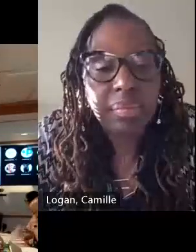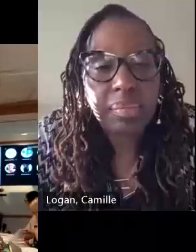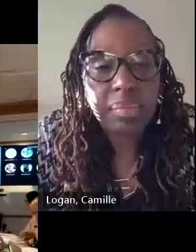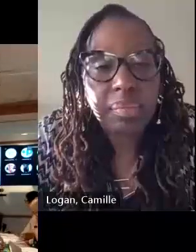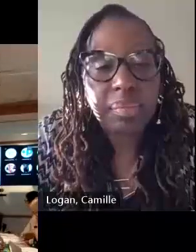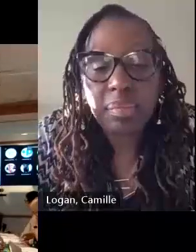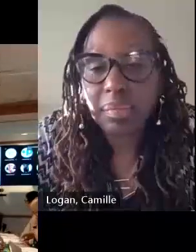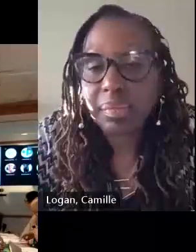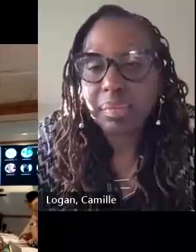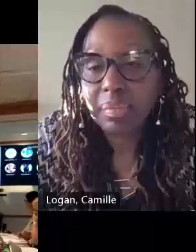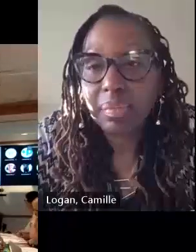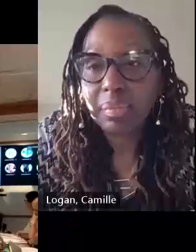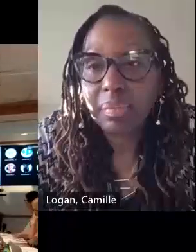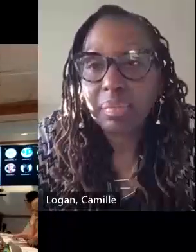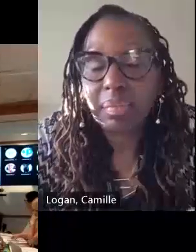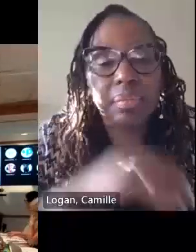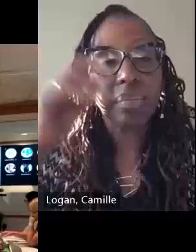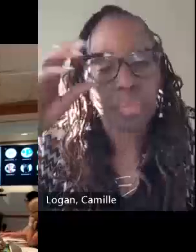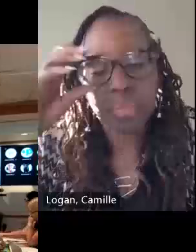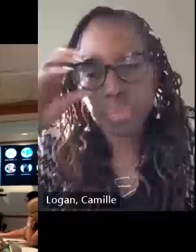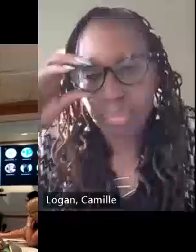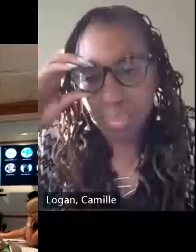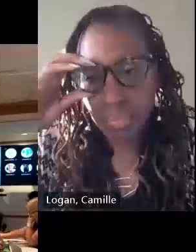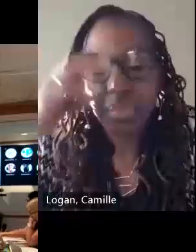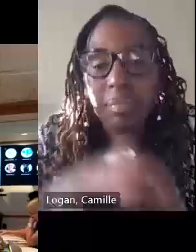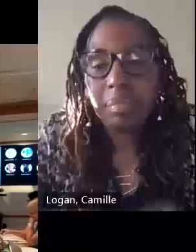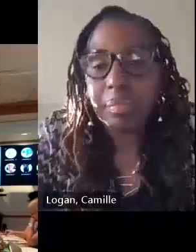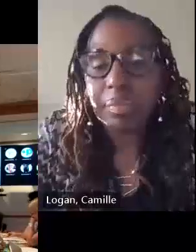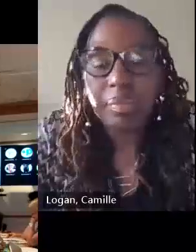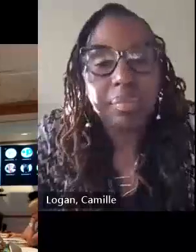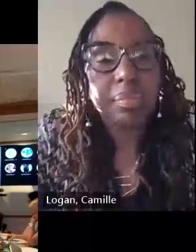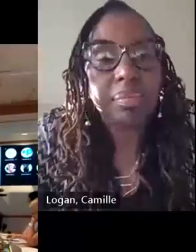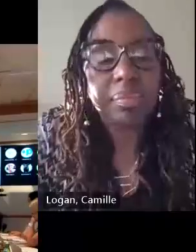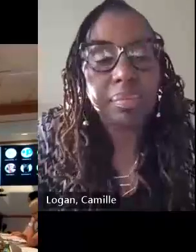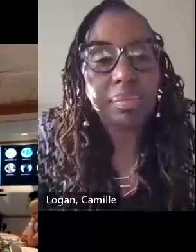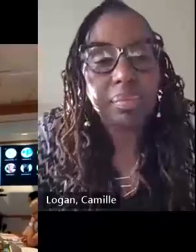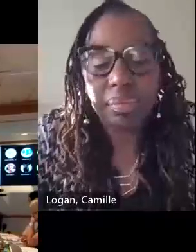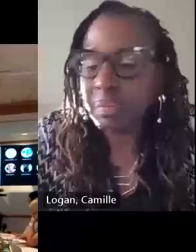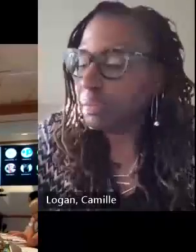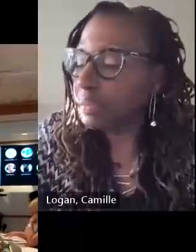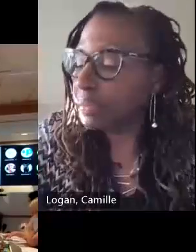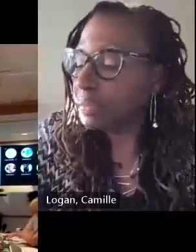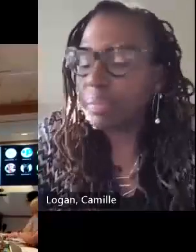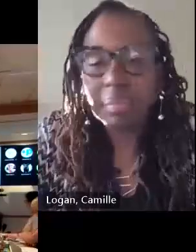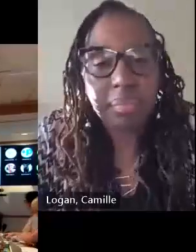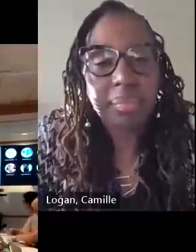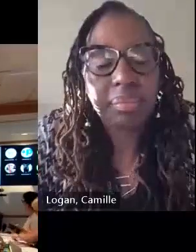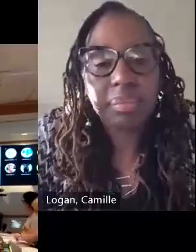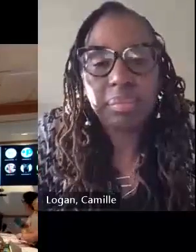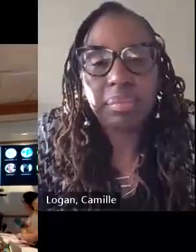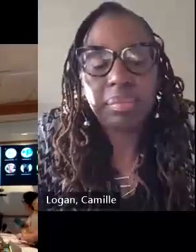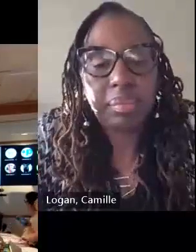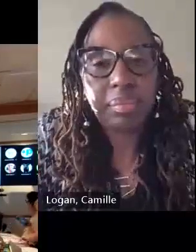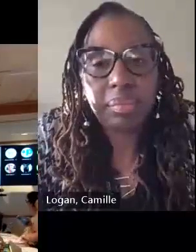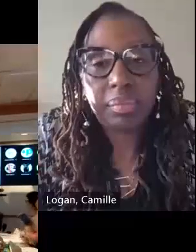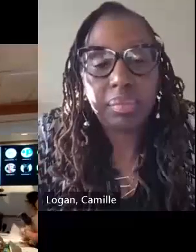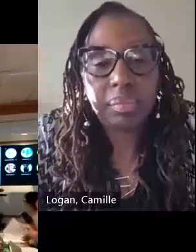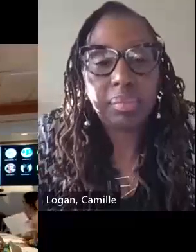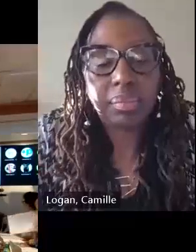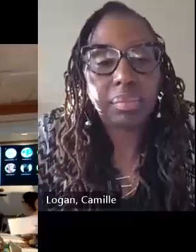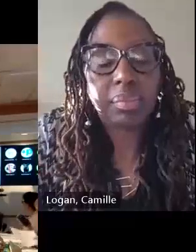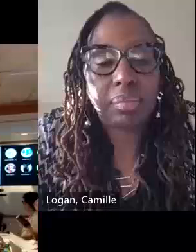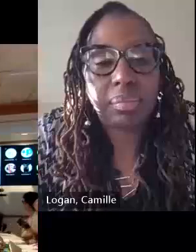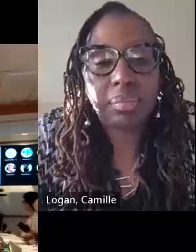you know, myself, I understand what the data say, and I understand in terms of the disproportional